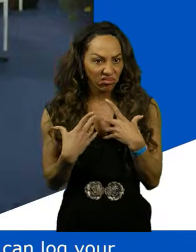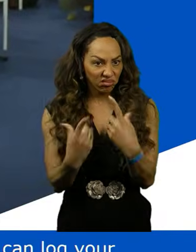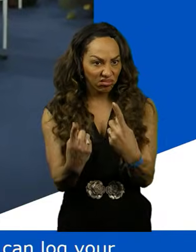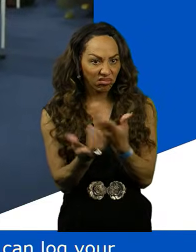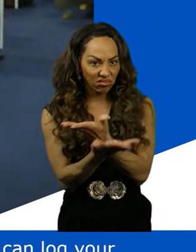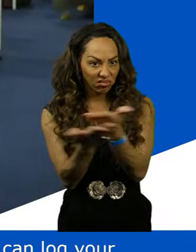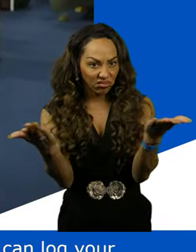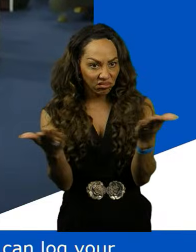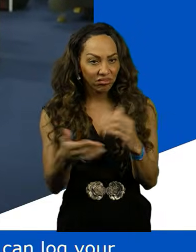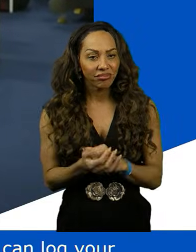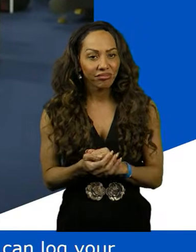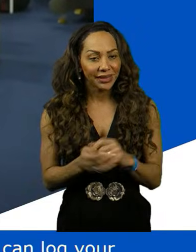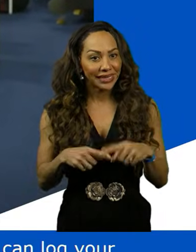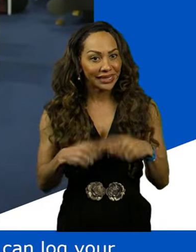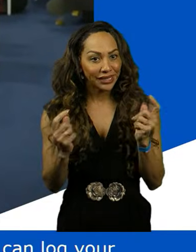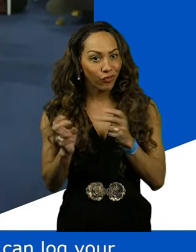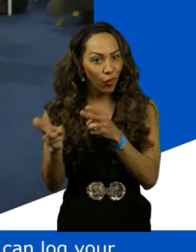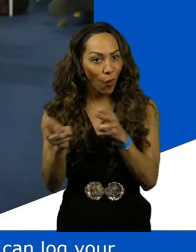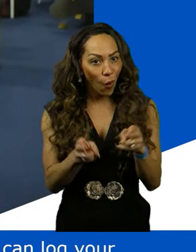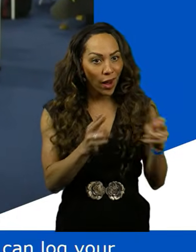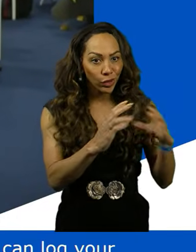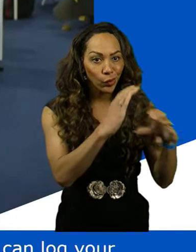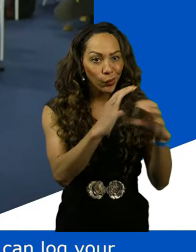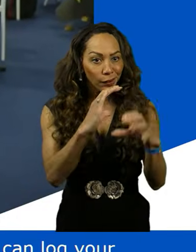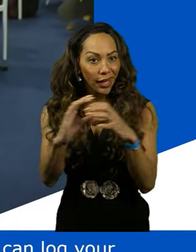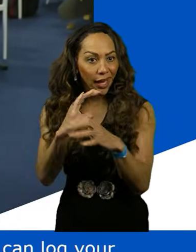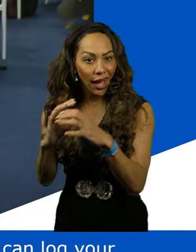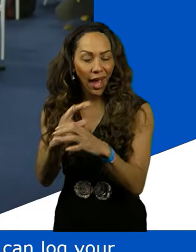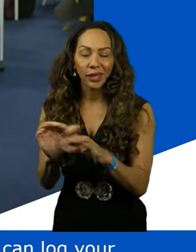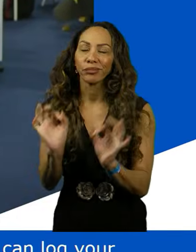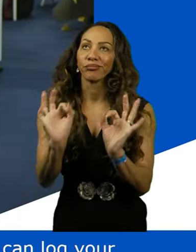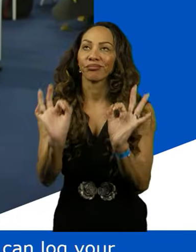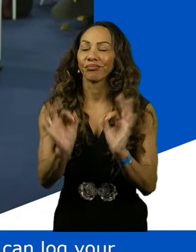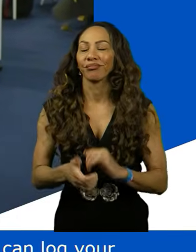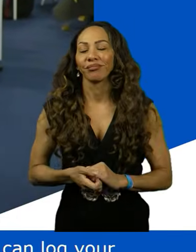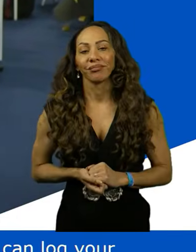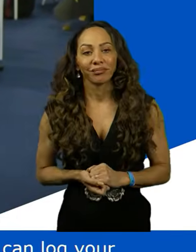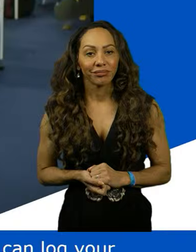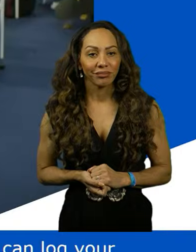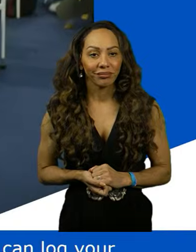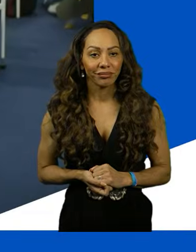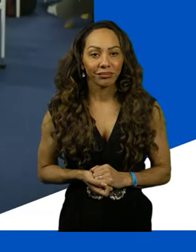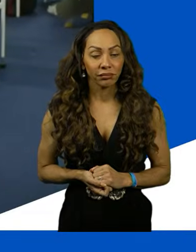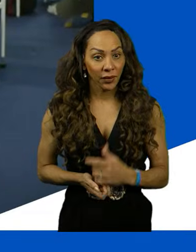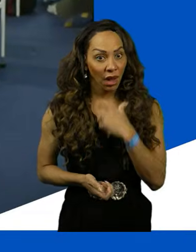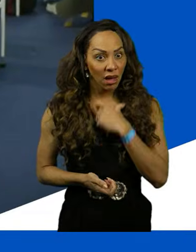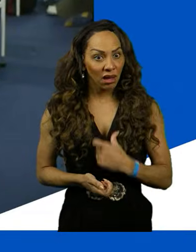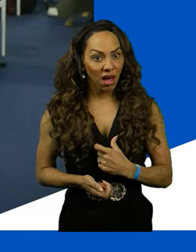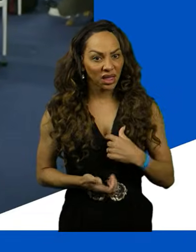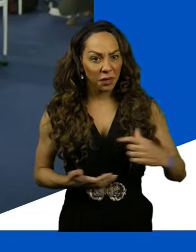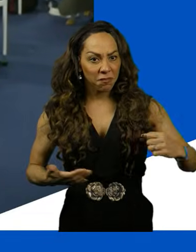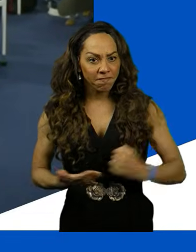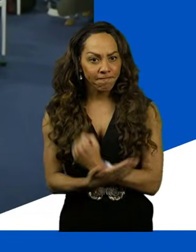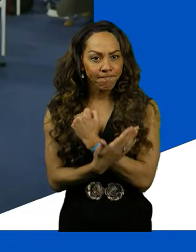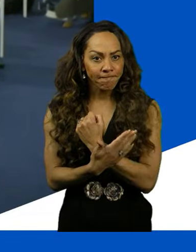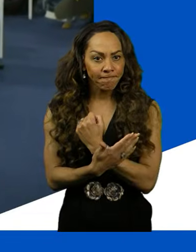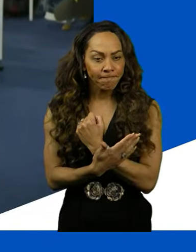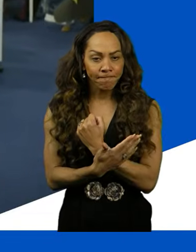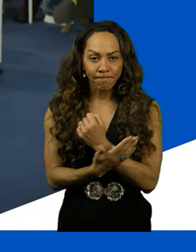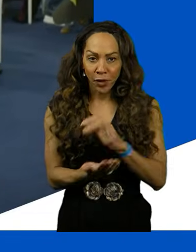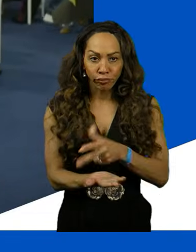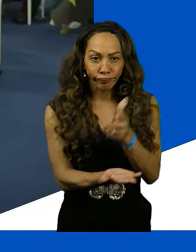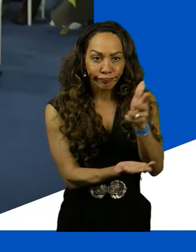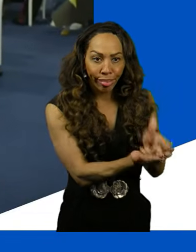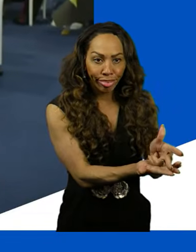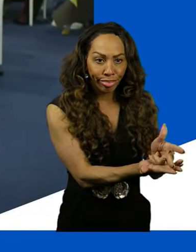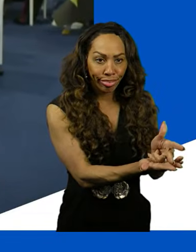A multitude of different avenues. Brilliant. I just wanted to ask, if our customer does break down and unfortunately the car can't be fixed on the